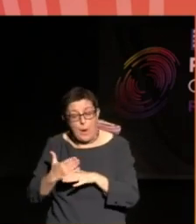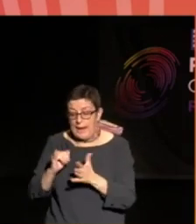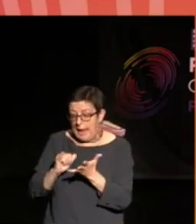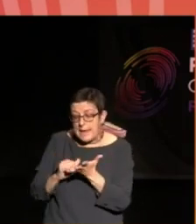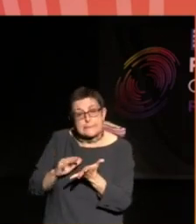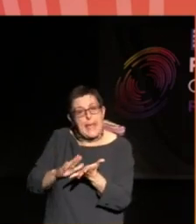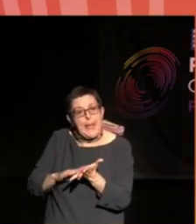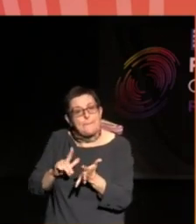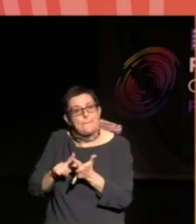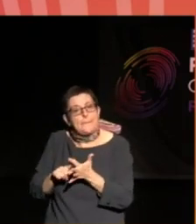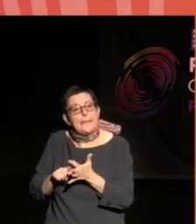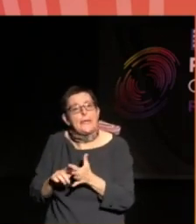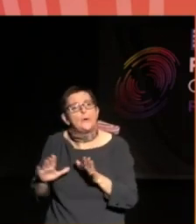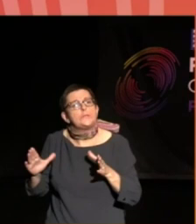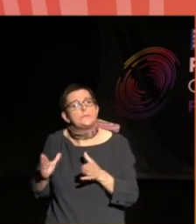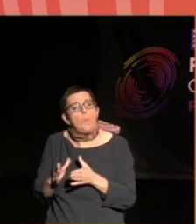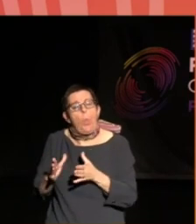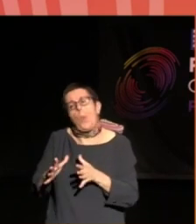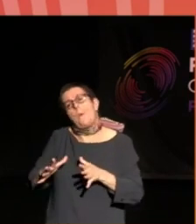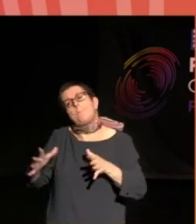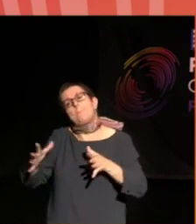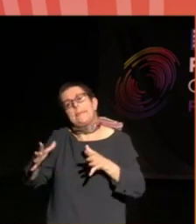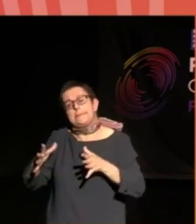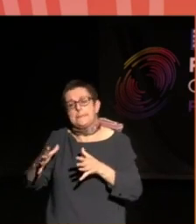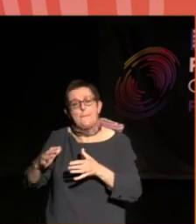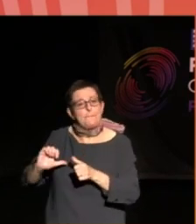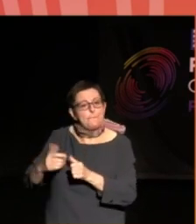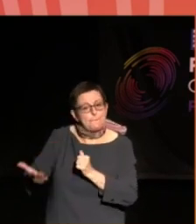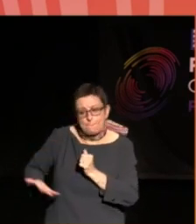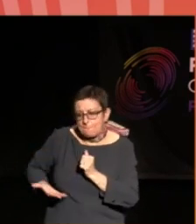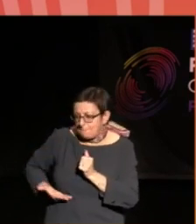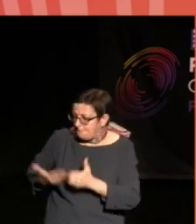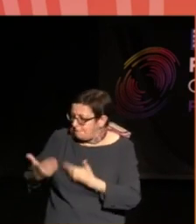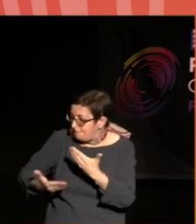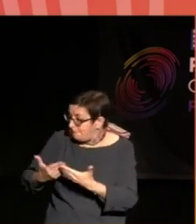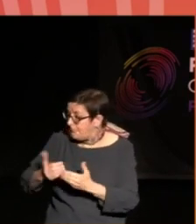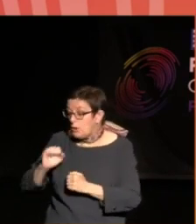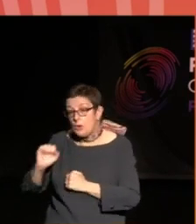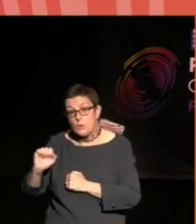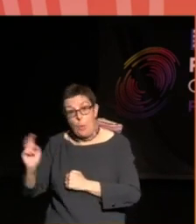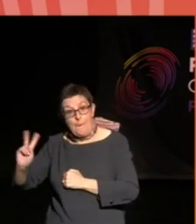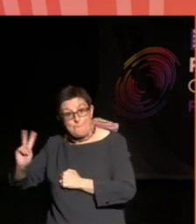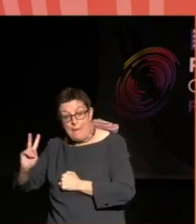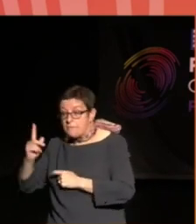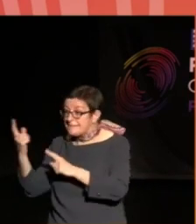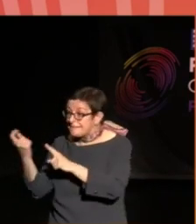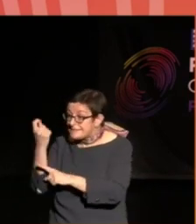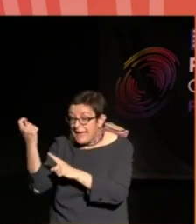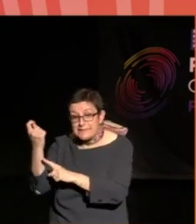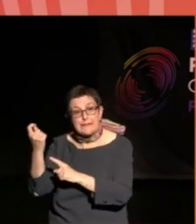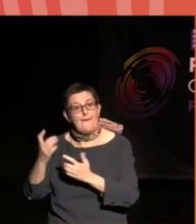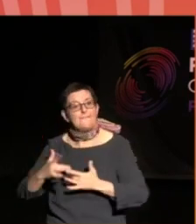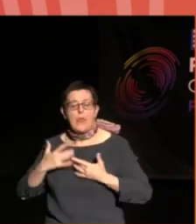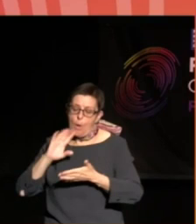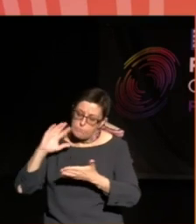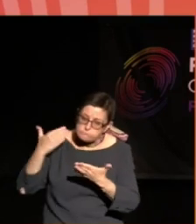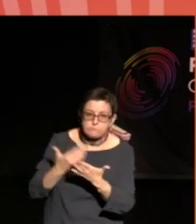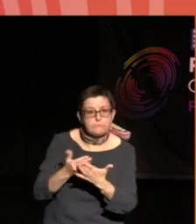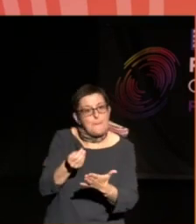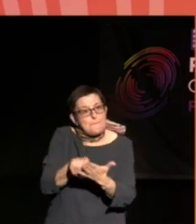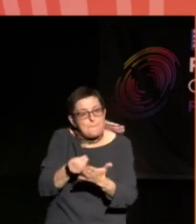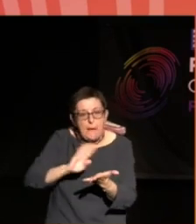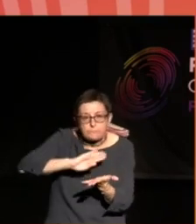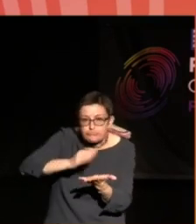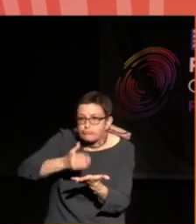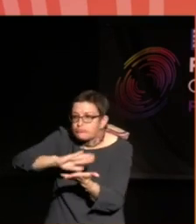enterprises. Whether the measures of success that your parents have are wholly financially based, or how they've approached